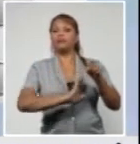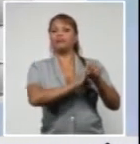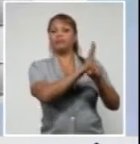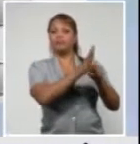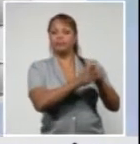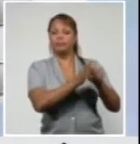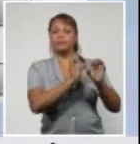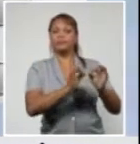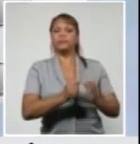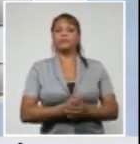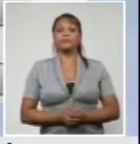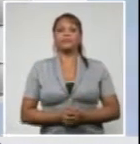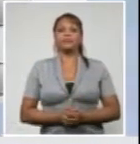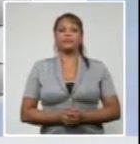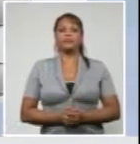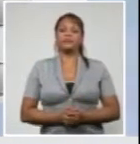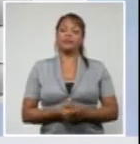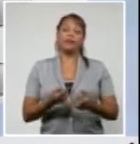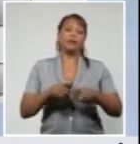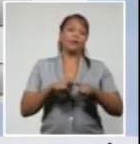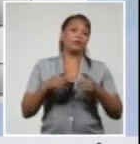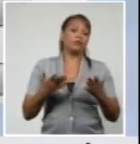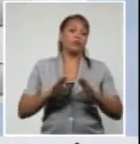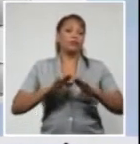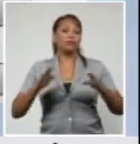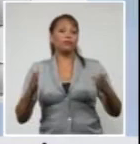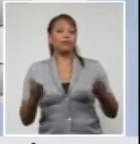663,612, of which